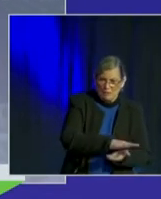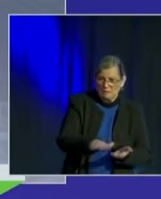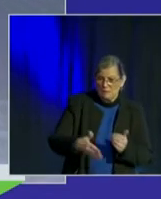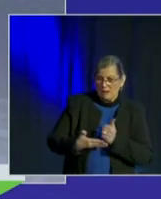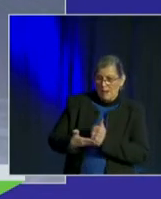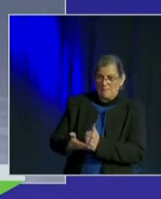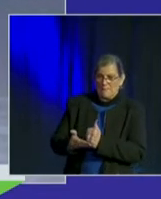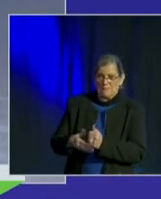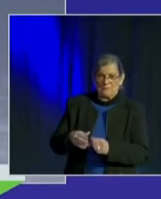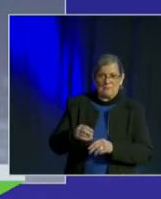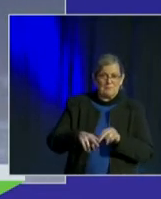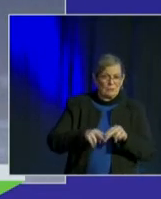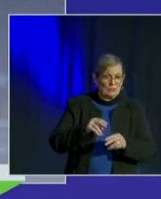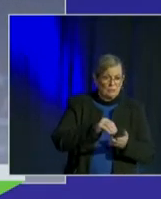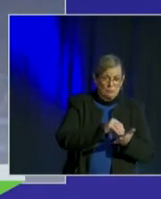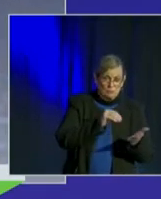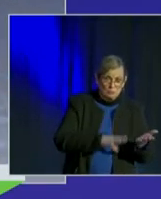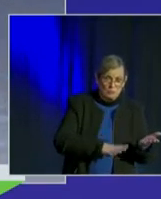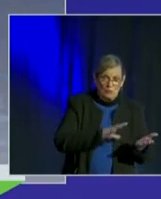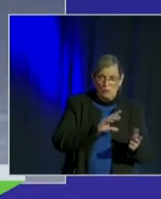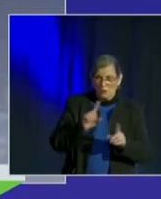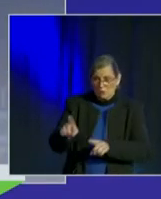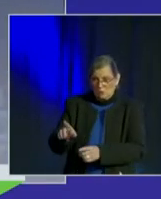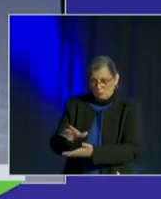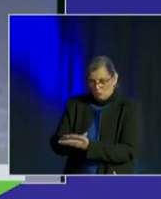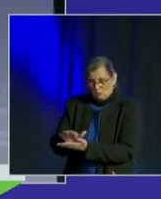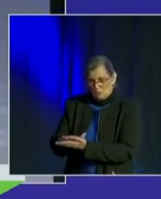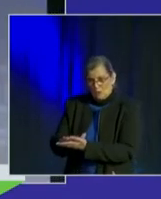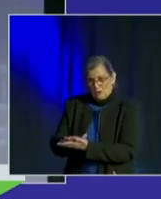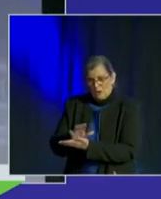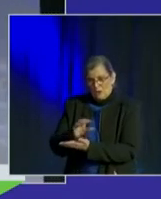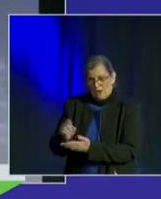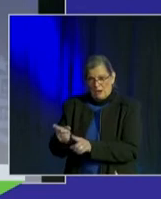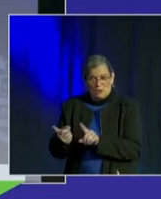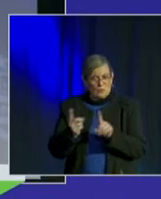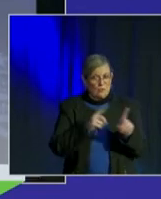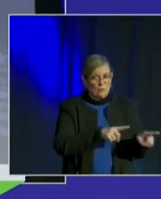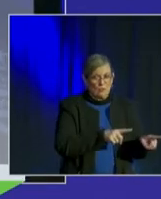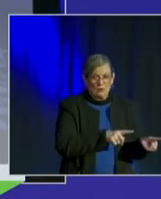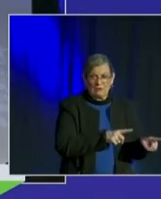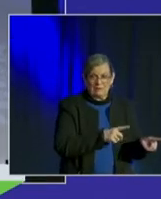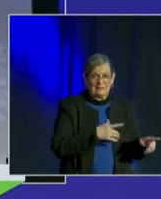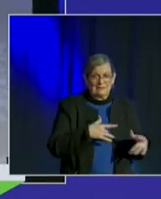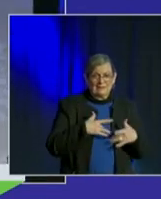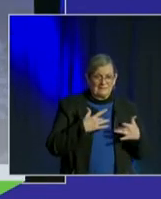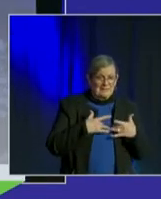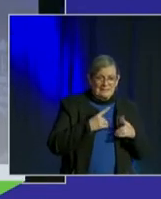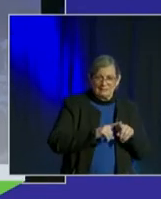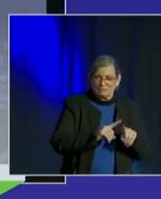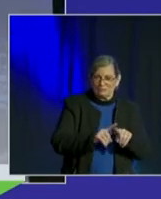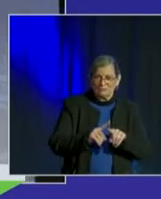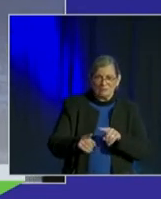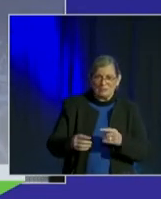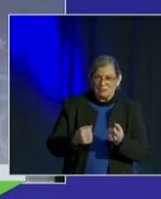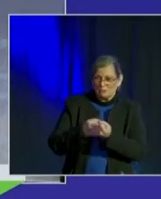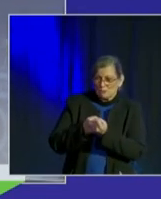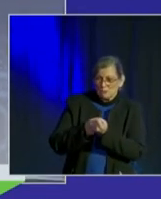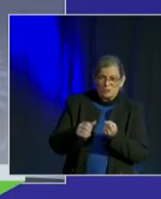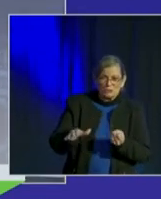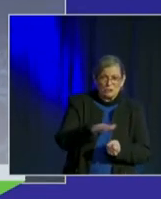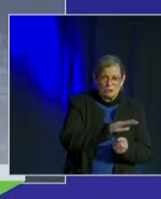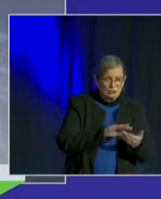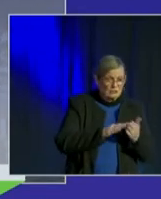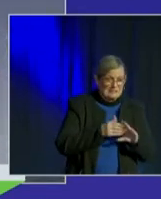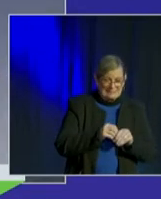areas across the city. We anticipate such a program to cost around $2.5 million. Will you fund